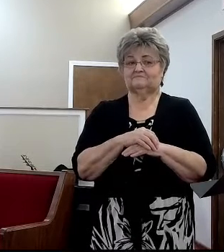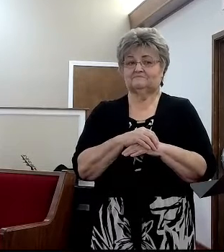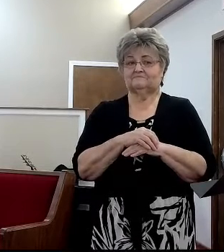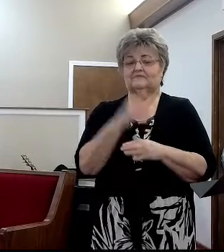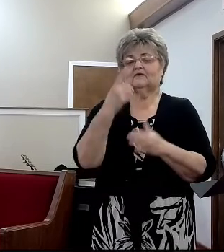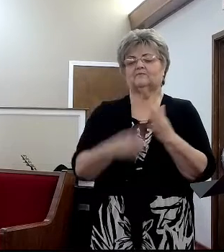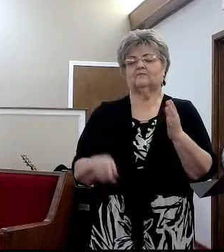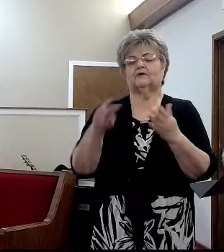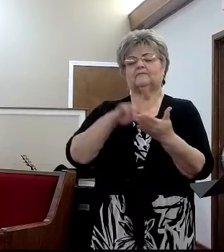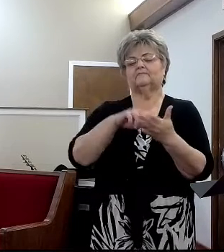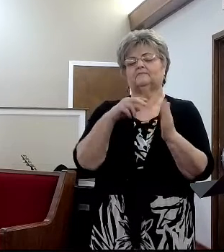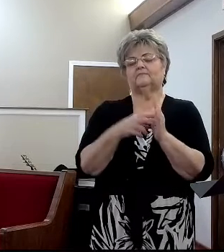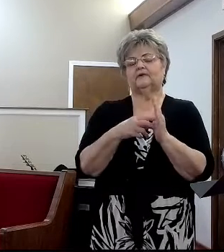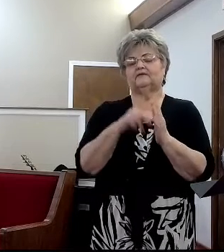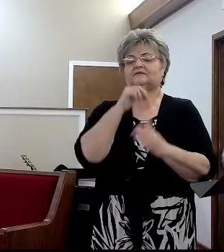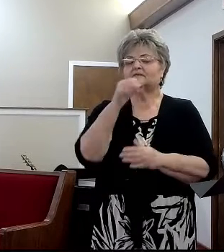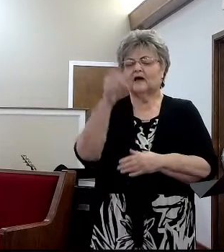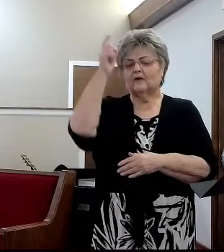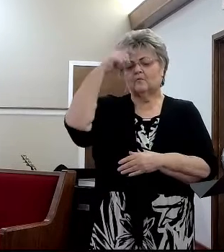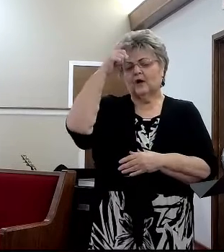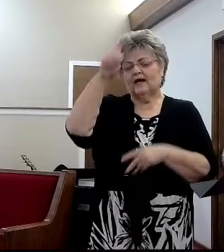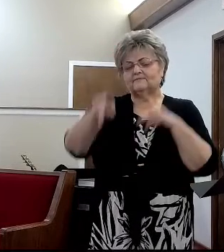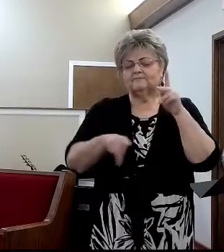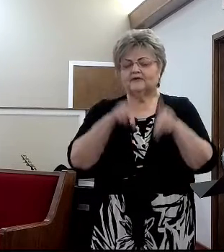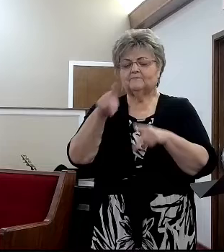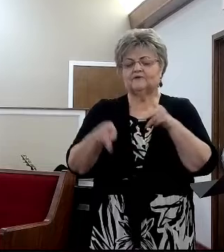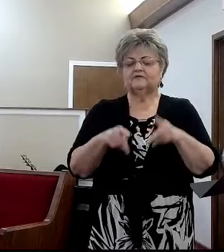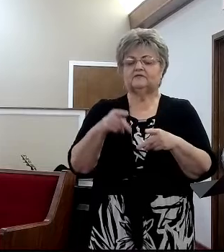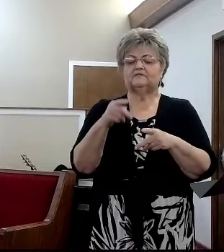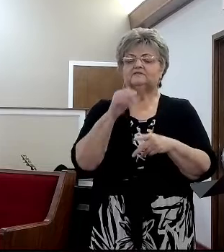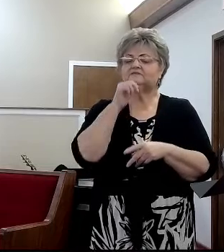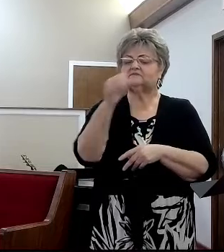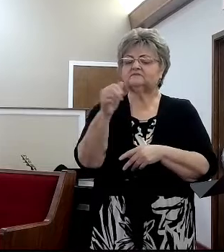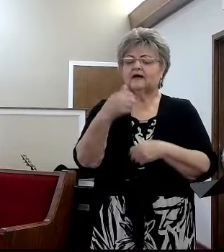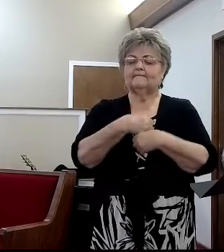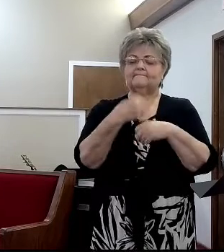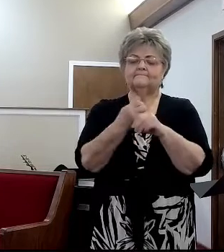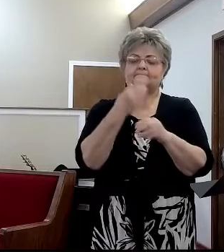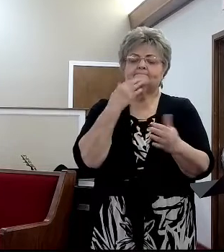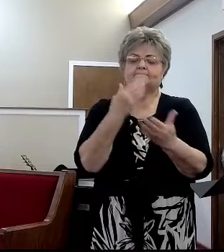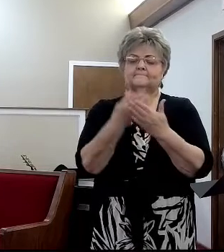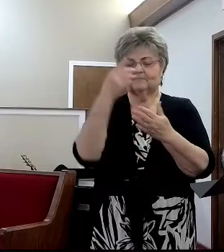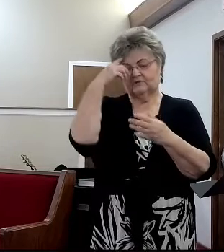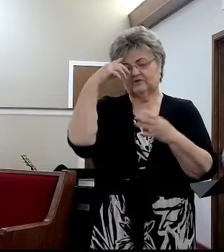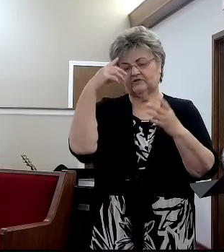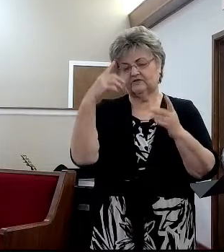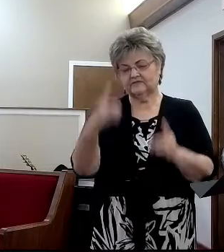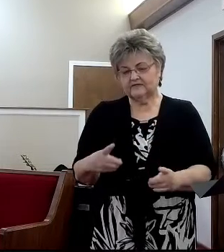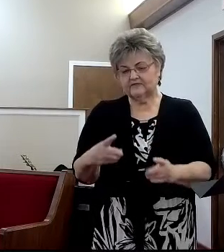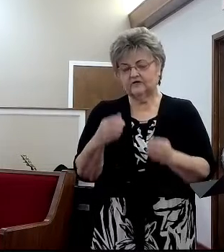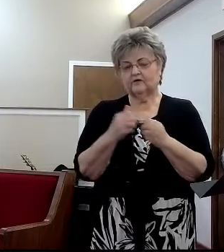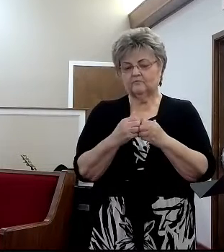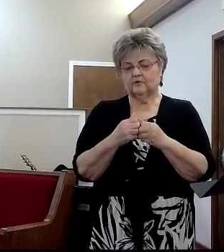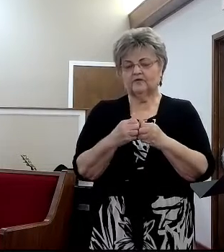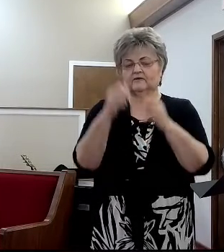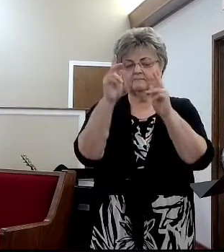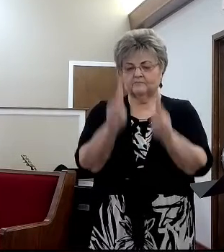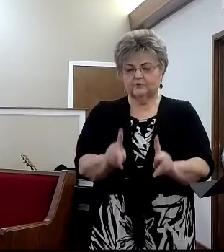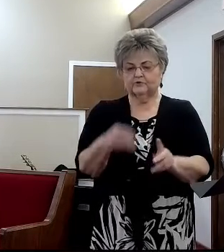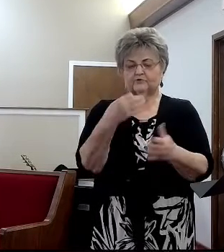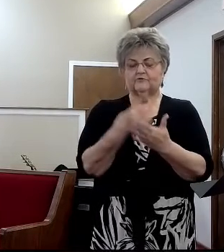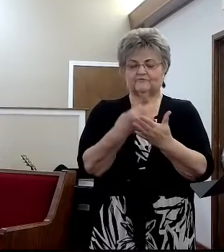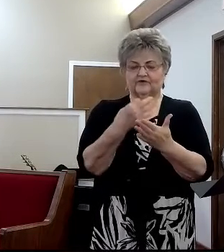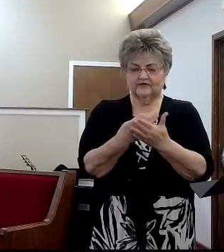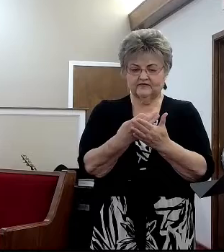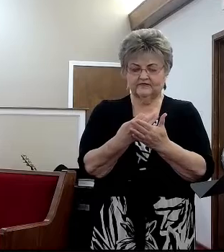what I'm getting at, unwise people do not make good decisions with personal finances. So as wealthy people, you've probably heard the